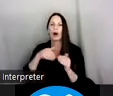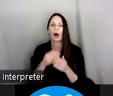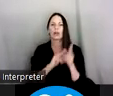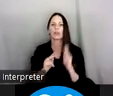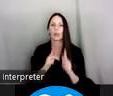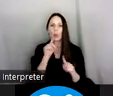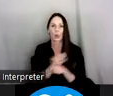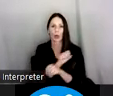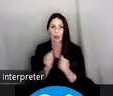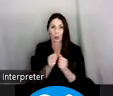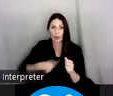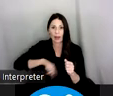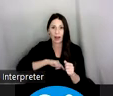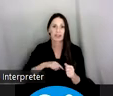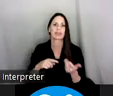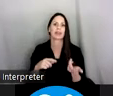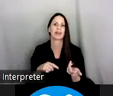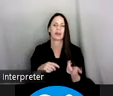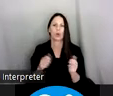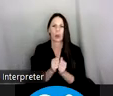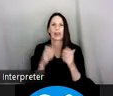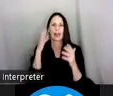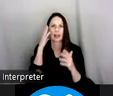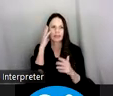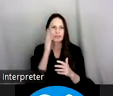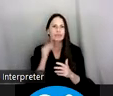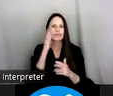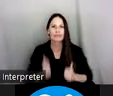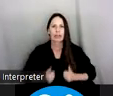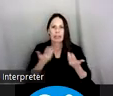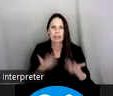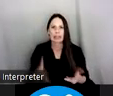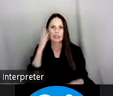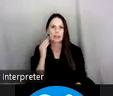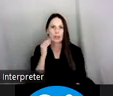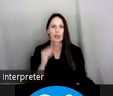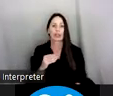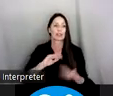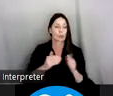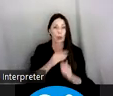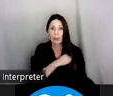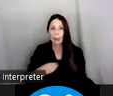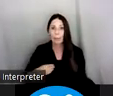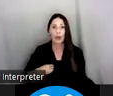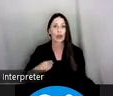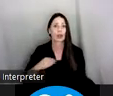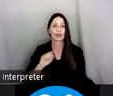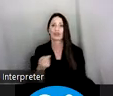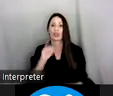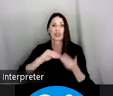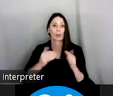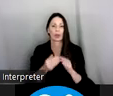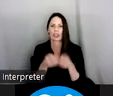us as lived experience members of the community and just communities in general. Those need to be accessible